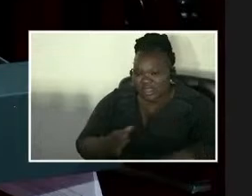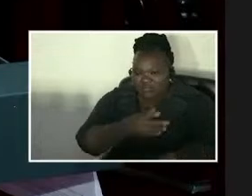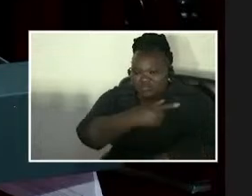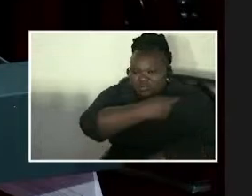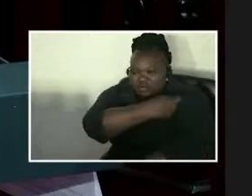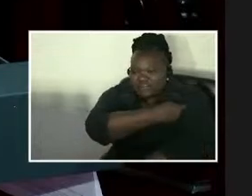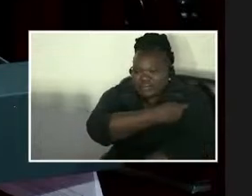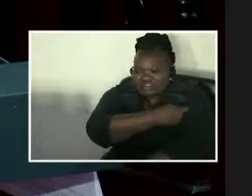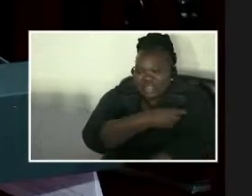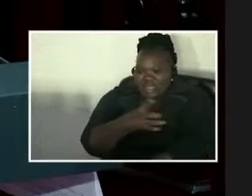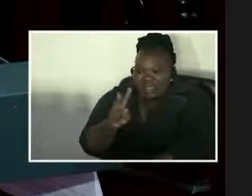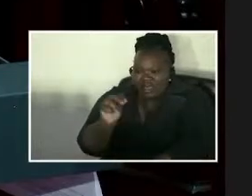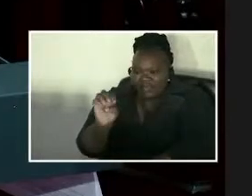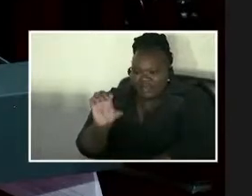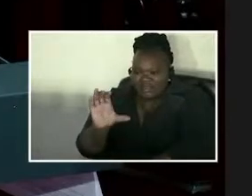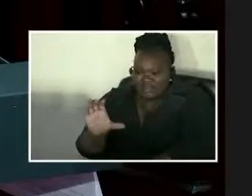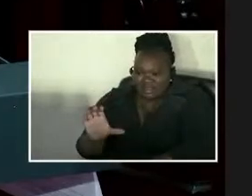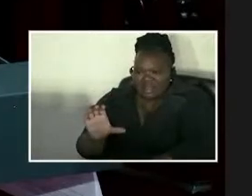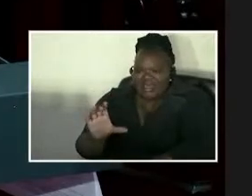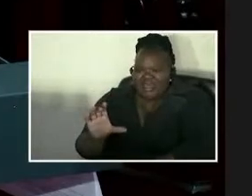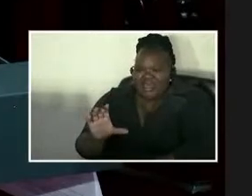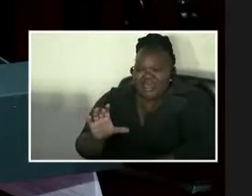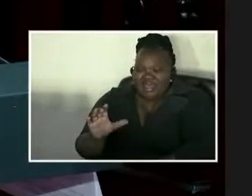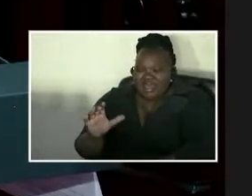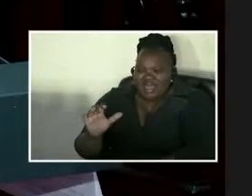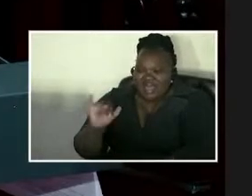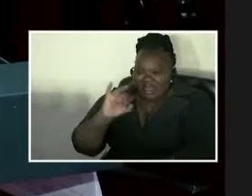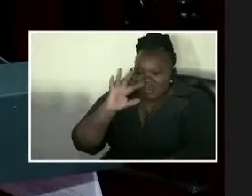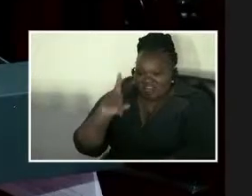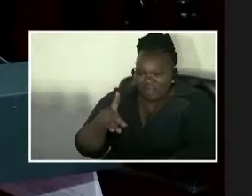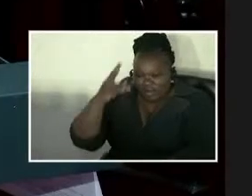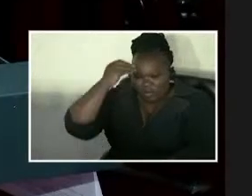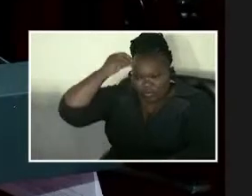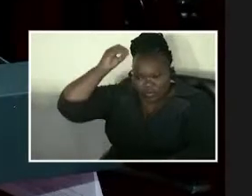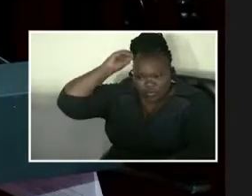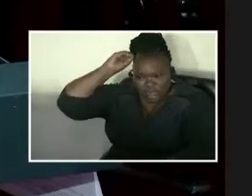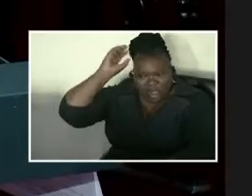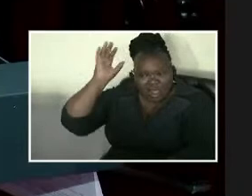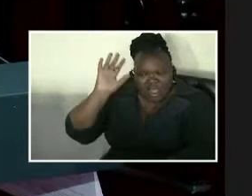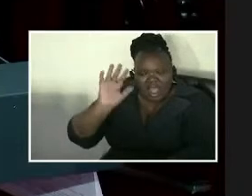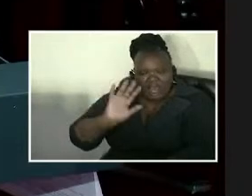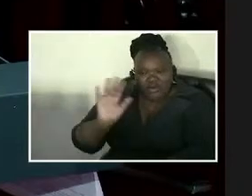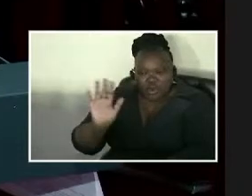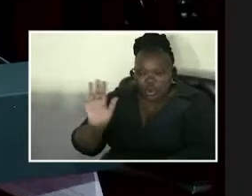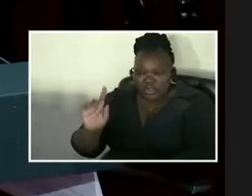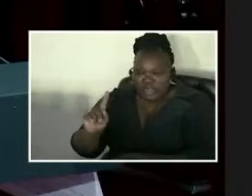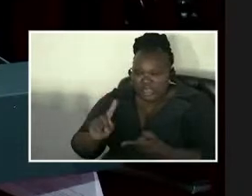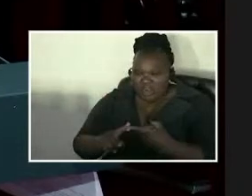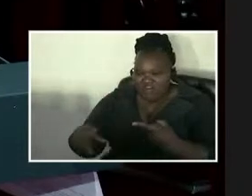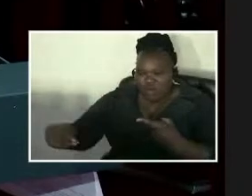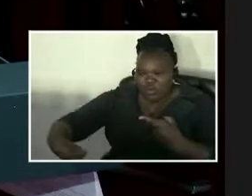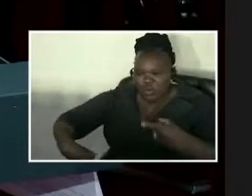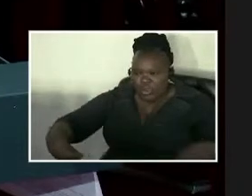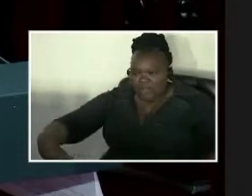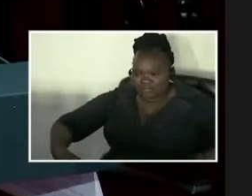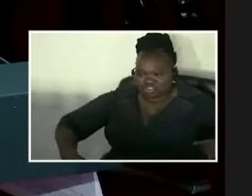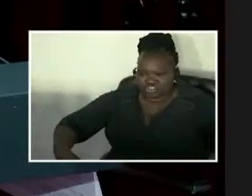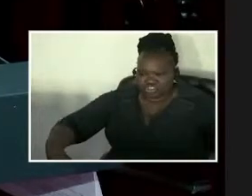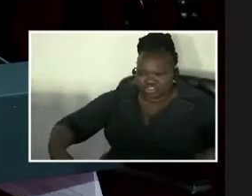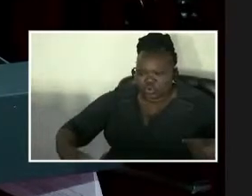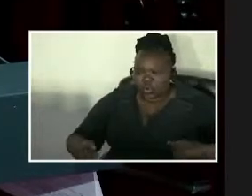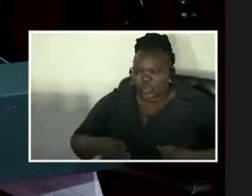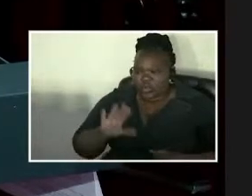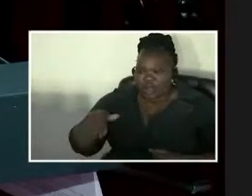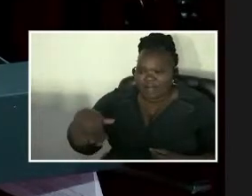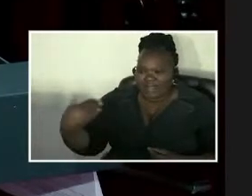vaccinate let whatever say the ifp wants to remind you that this budget is not for the following one corruption through the awarding of